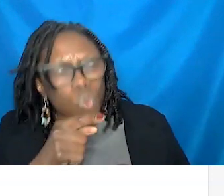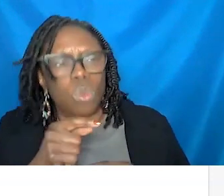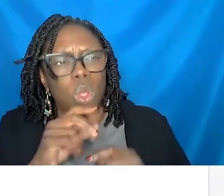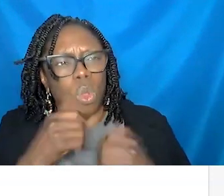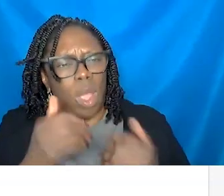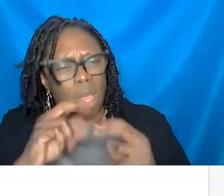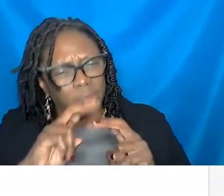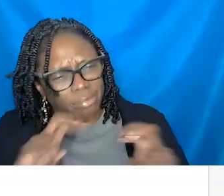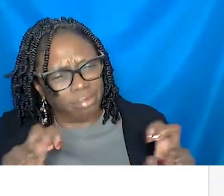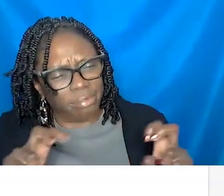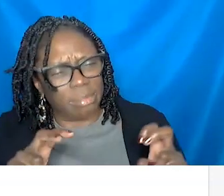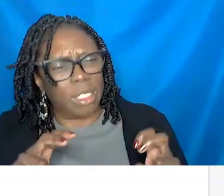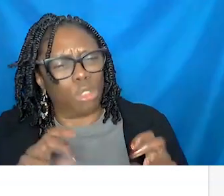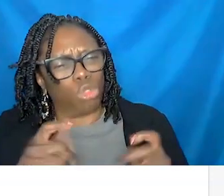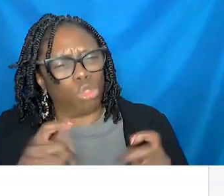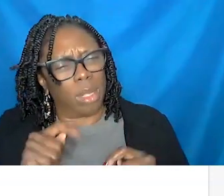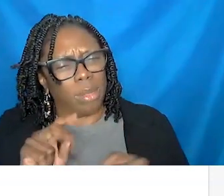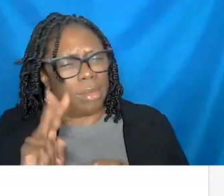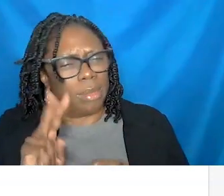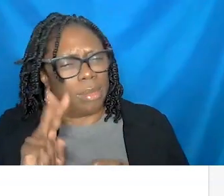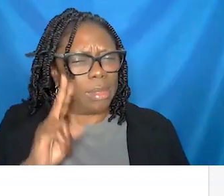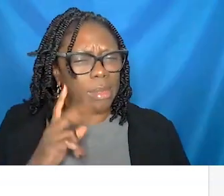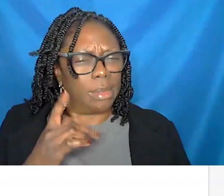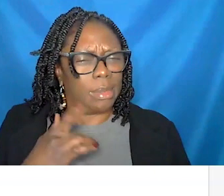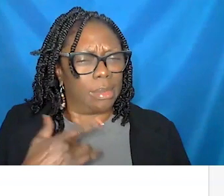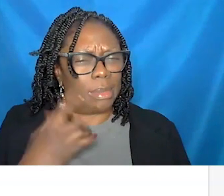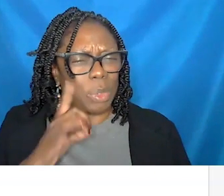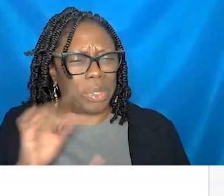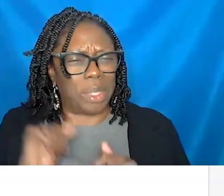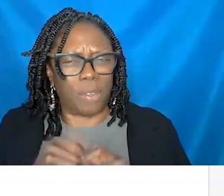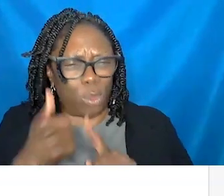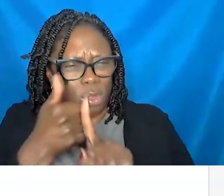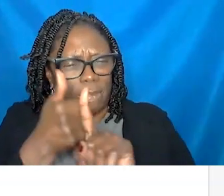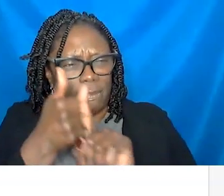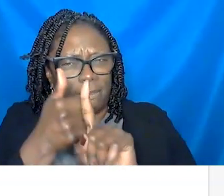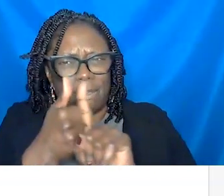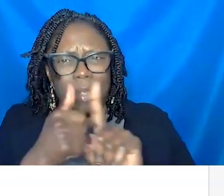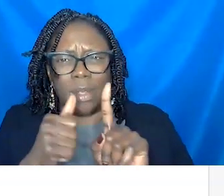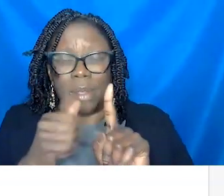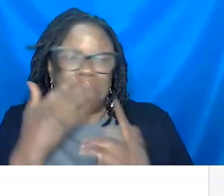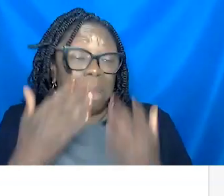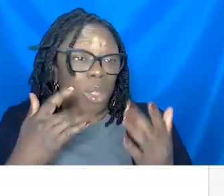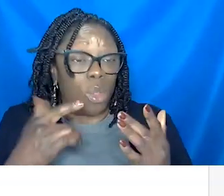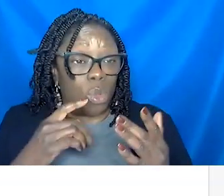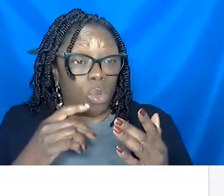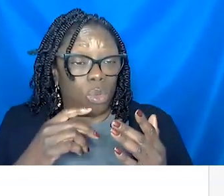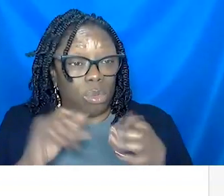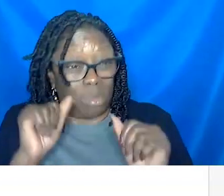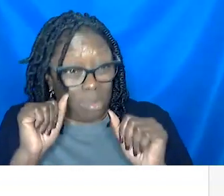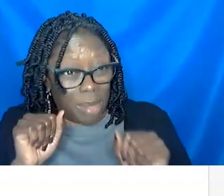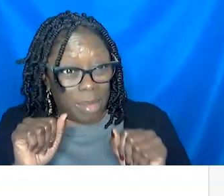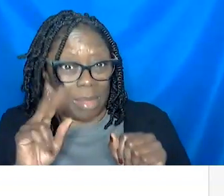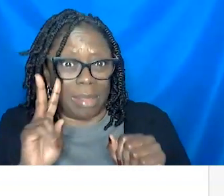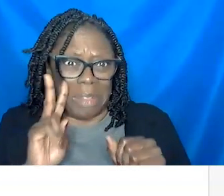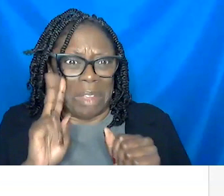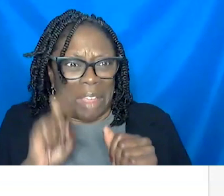bit, get yourself a little bit familiar with it, because it may be something that you, just like computers are today, you'll probably have